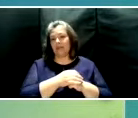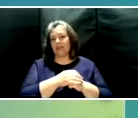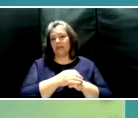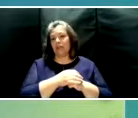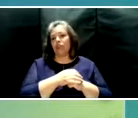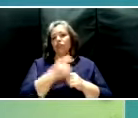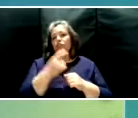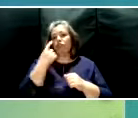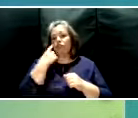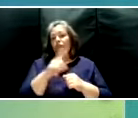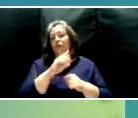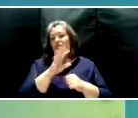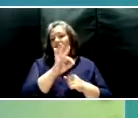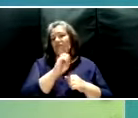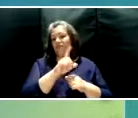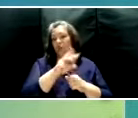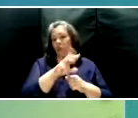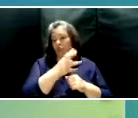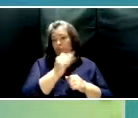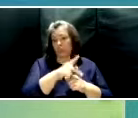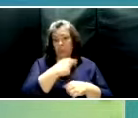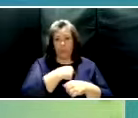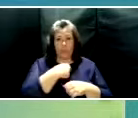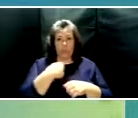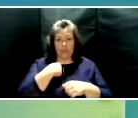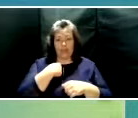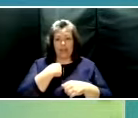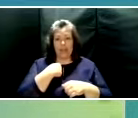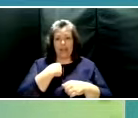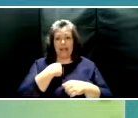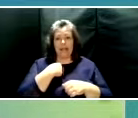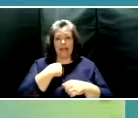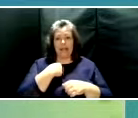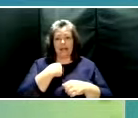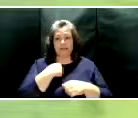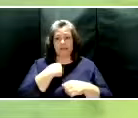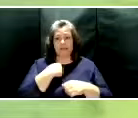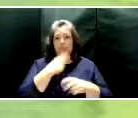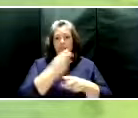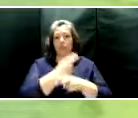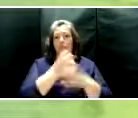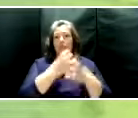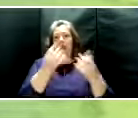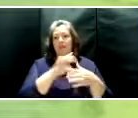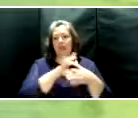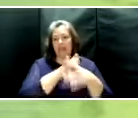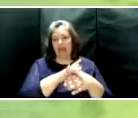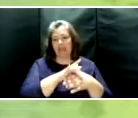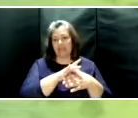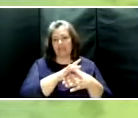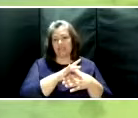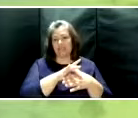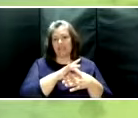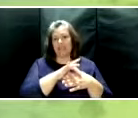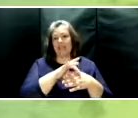fellowship, the Medical Justice and Advocacy Fellowship, we take a lot of content that is rooted